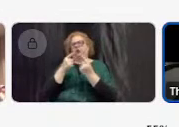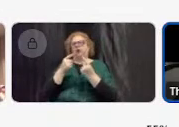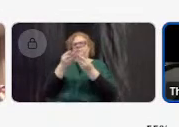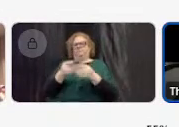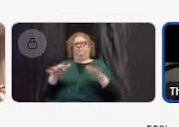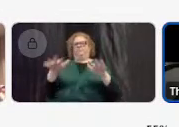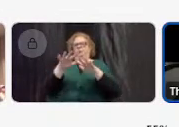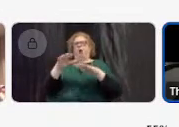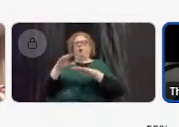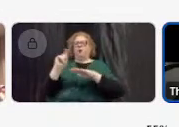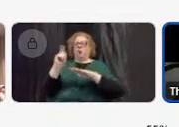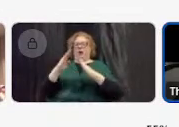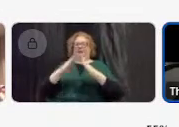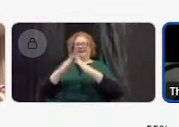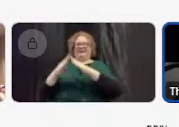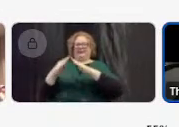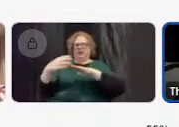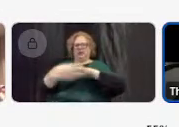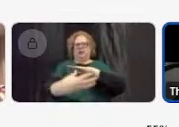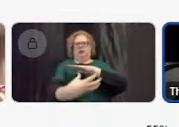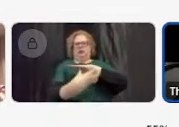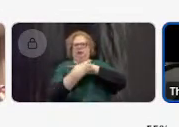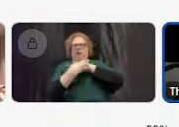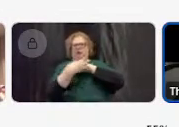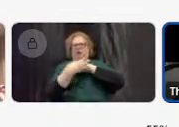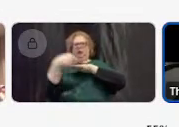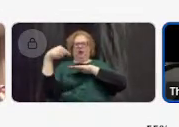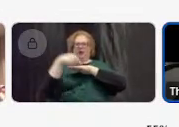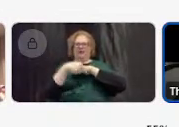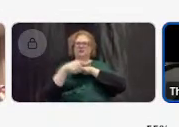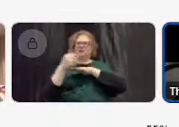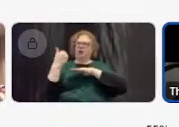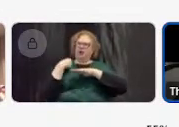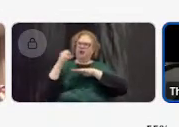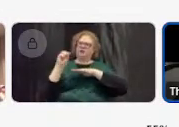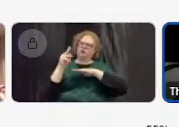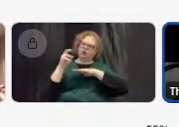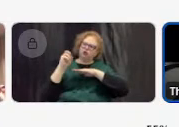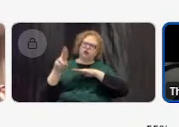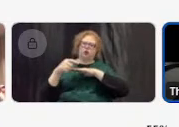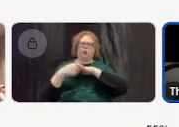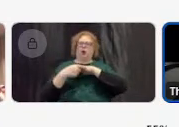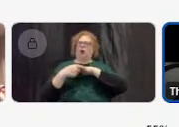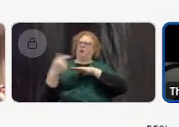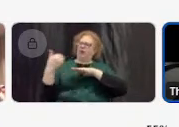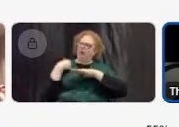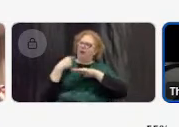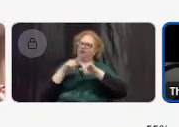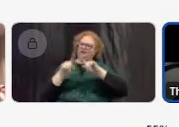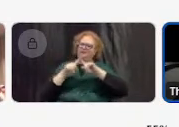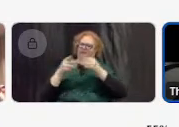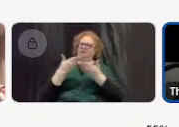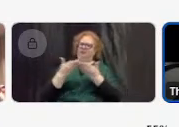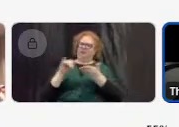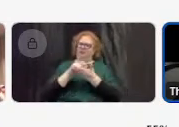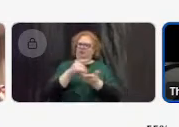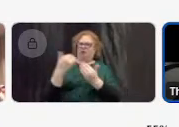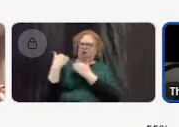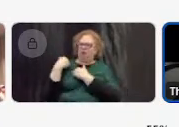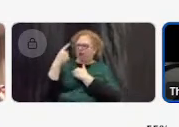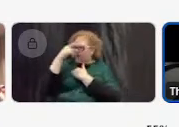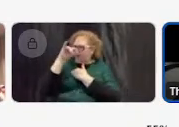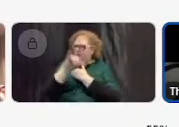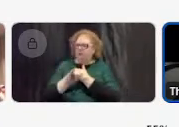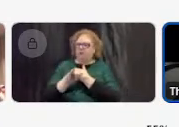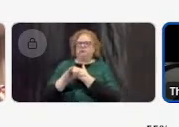their sewer, bond that they're liable for, that you don't have the neighboring owners have access, that developers